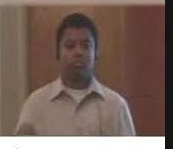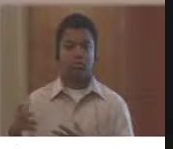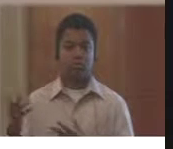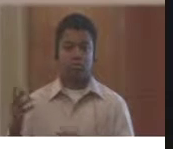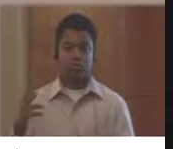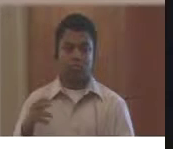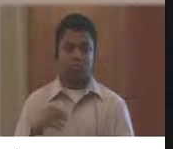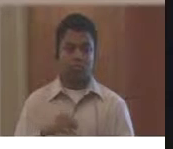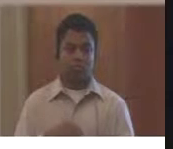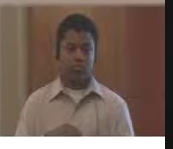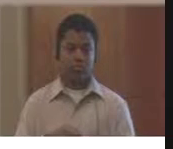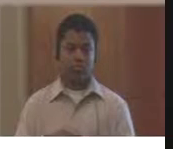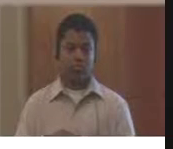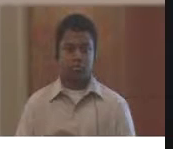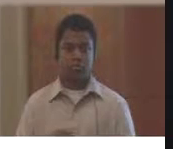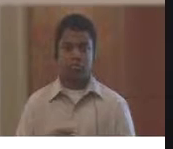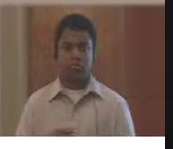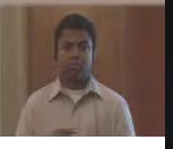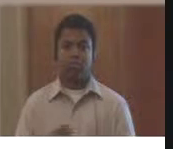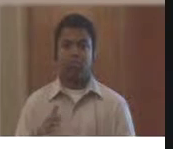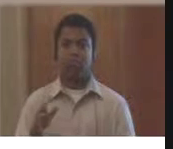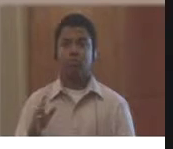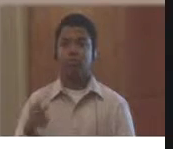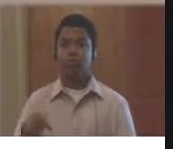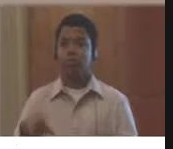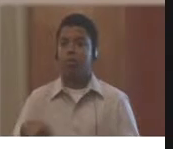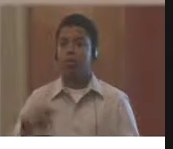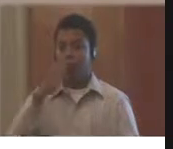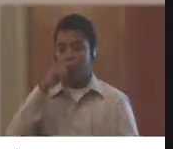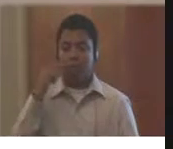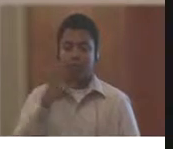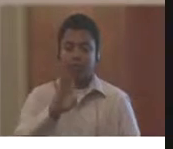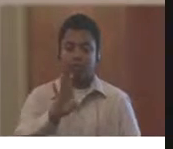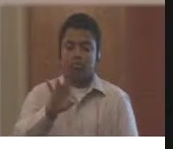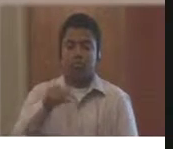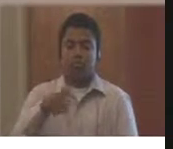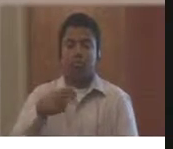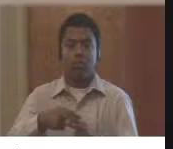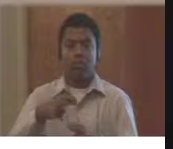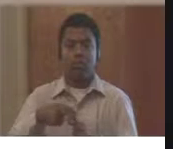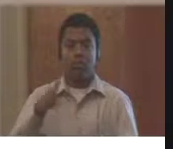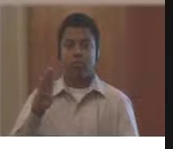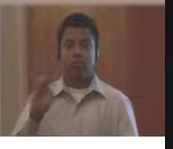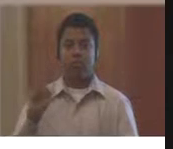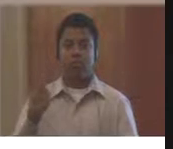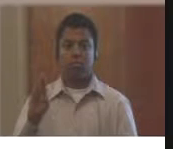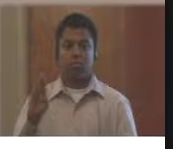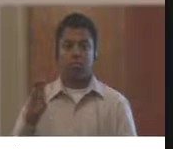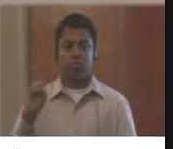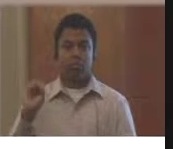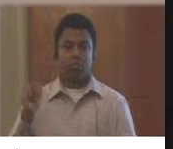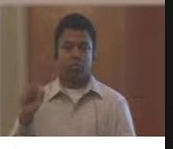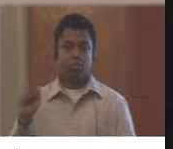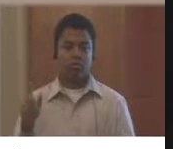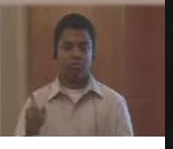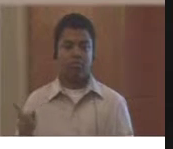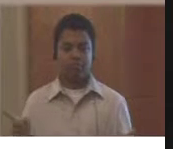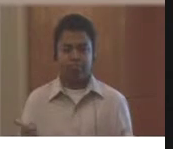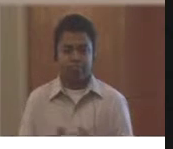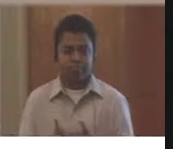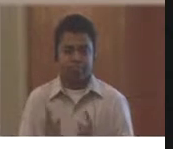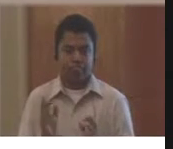intergovernmental organizations represented by Mr. Barbosa to take the floor for his brief